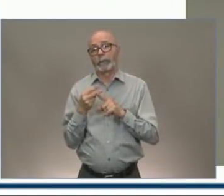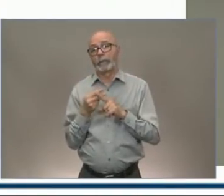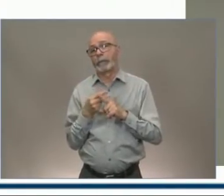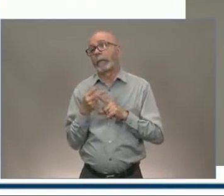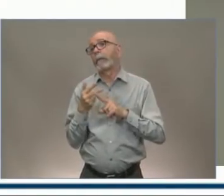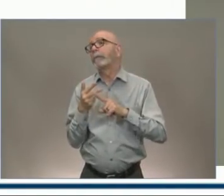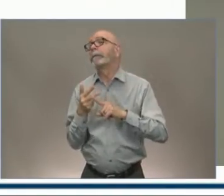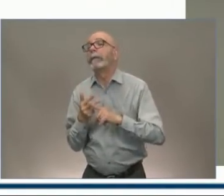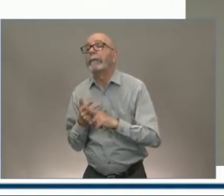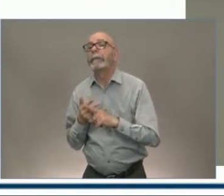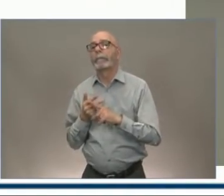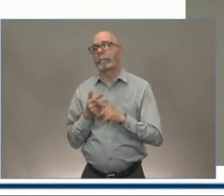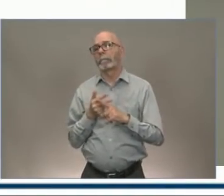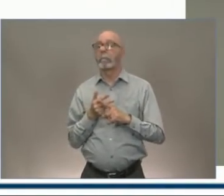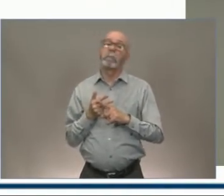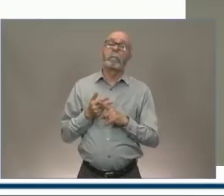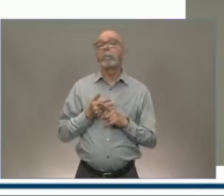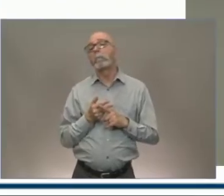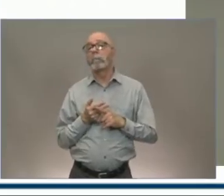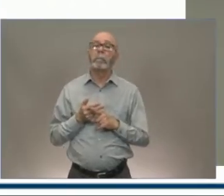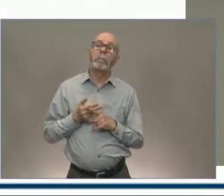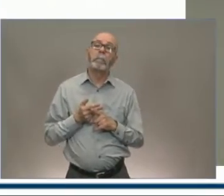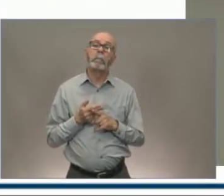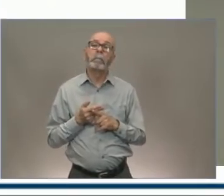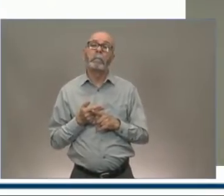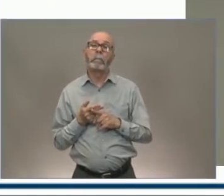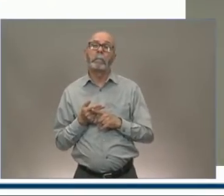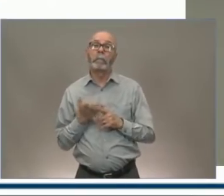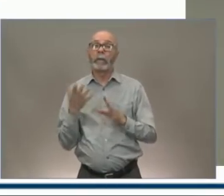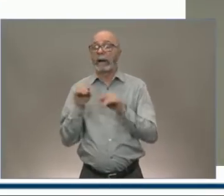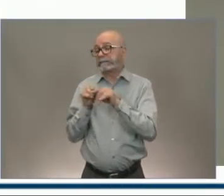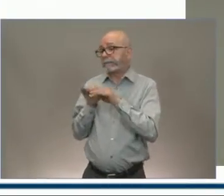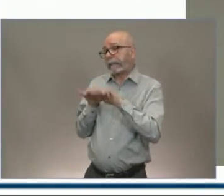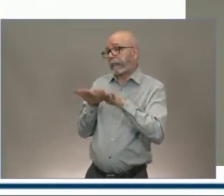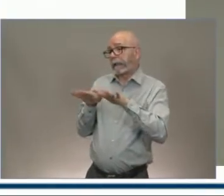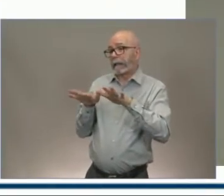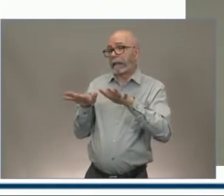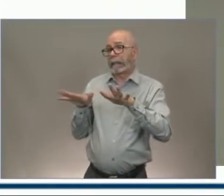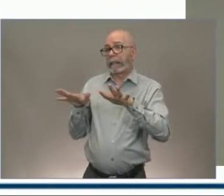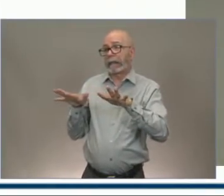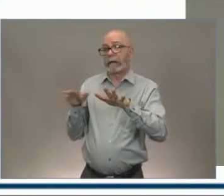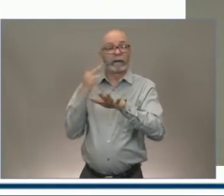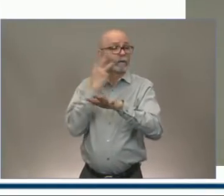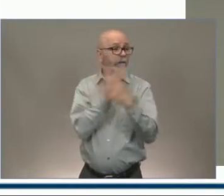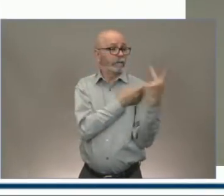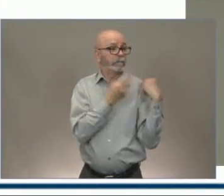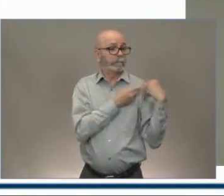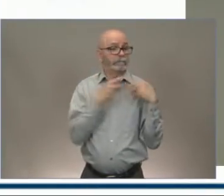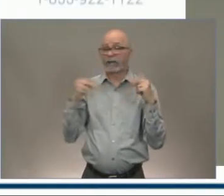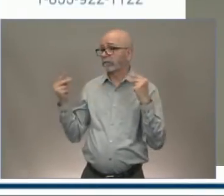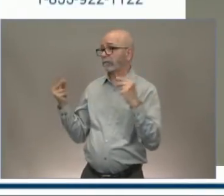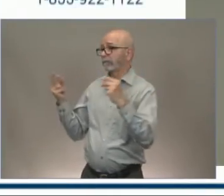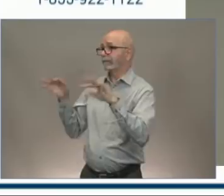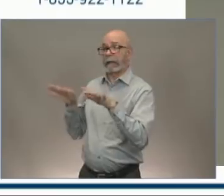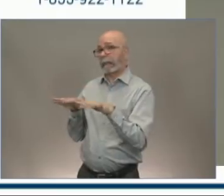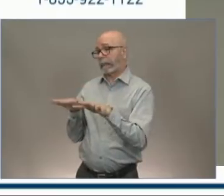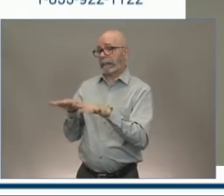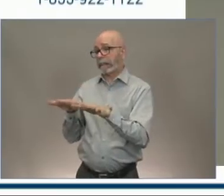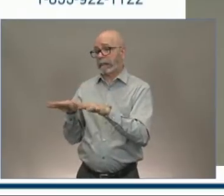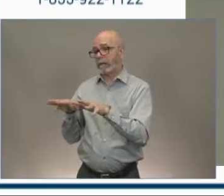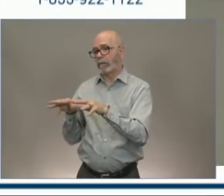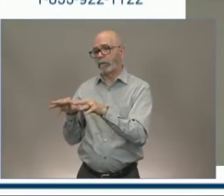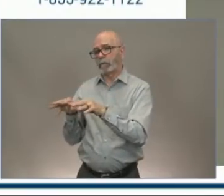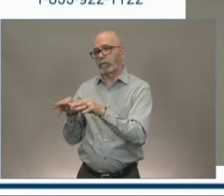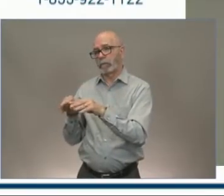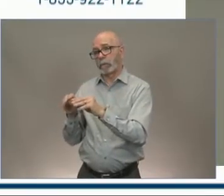weather, natural trend of the virus, and then the vaccine puts us, as we get into spring and summer,